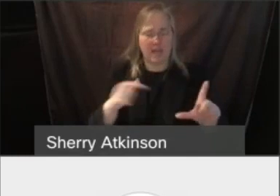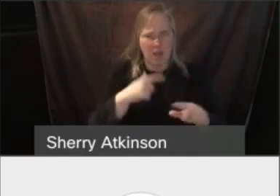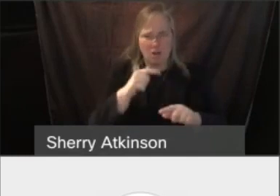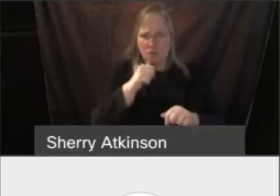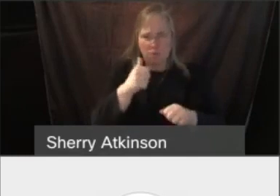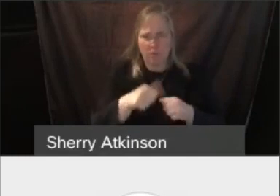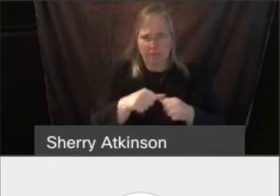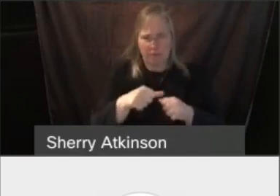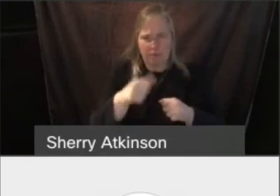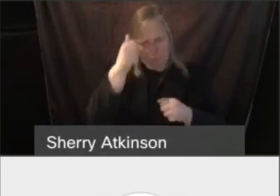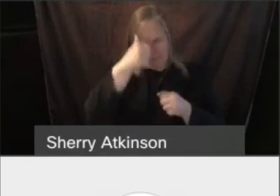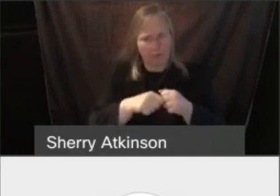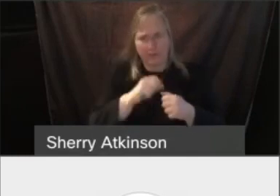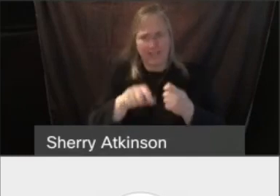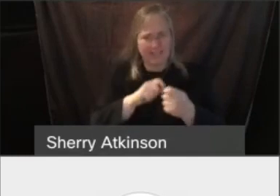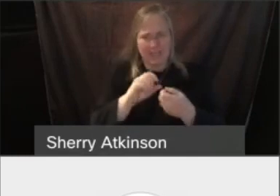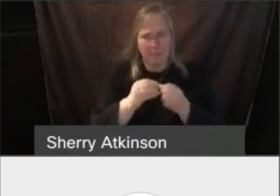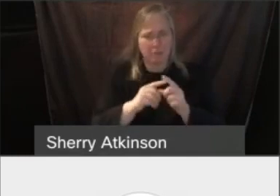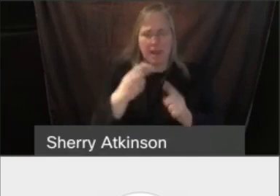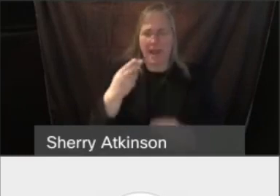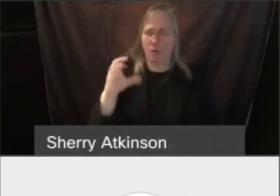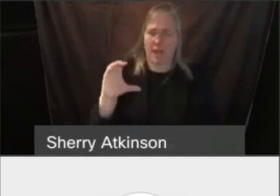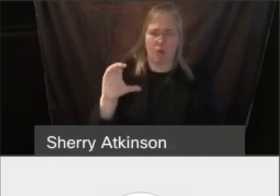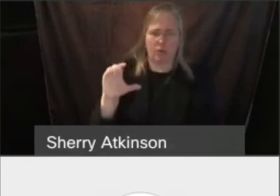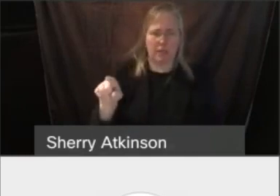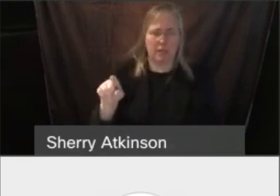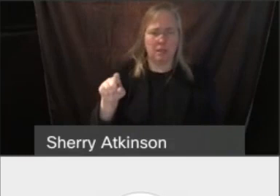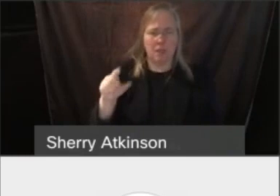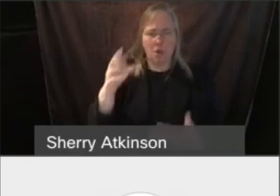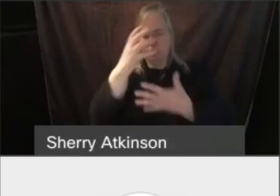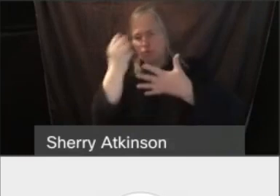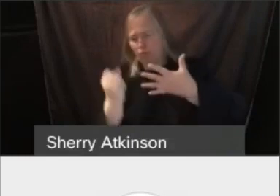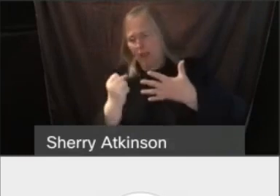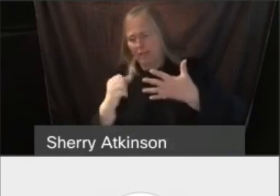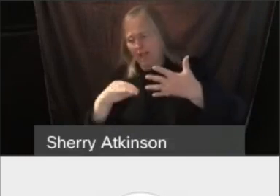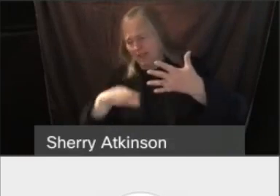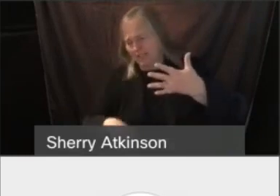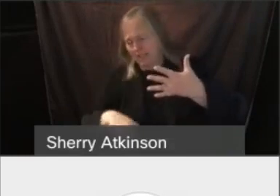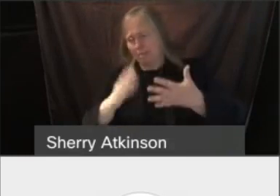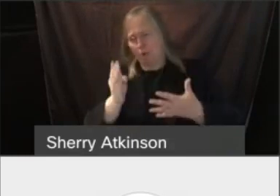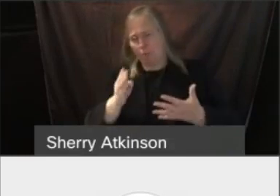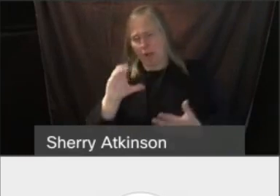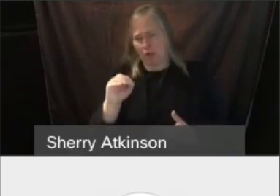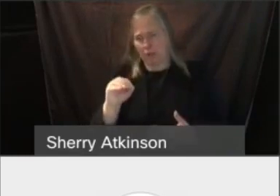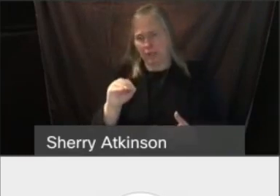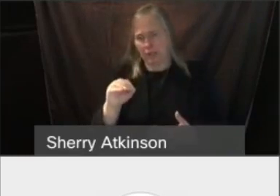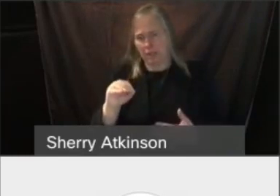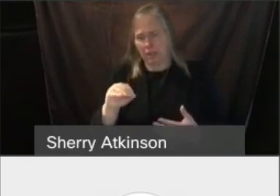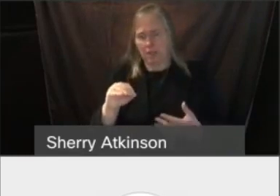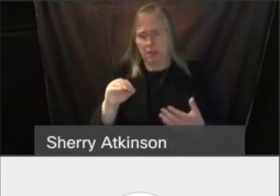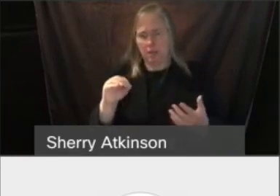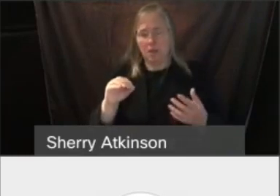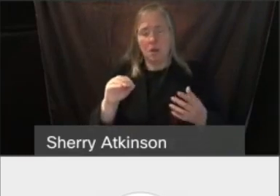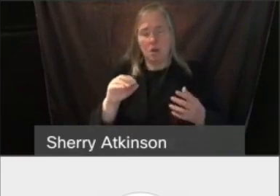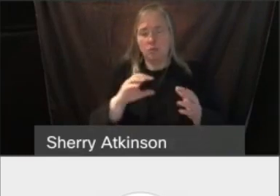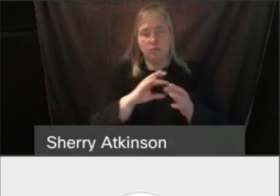but Howard County was ranked lower than Baltimore County as it relates to total